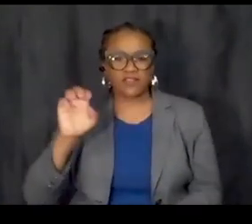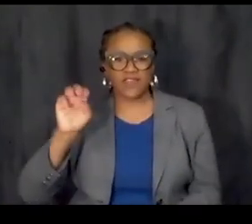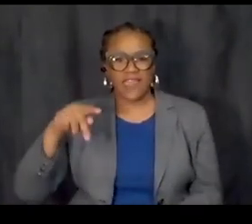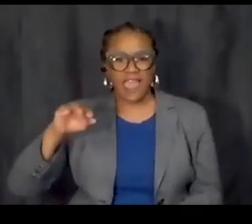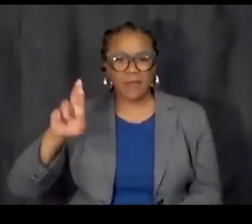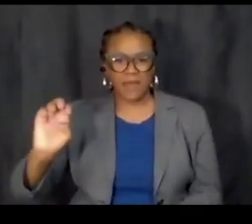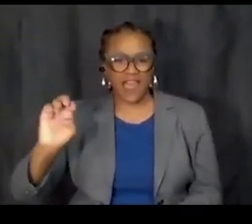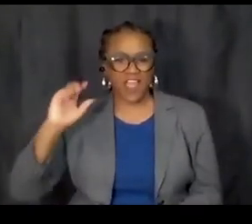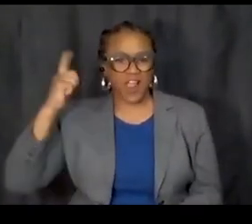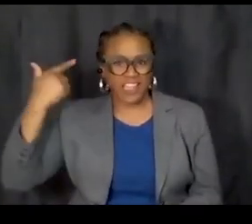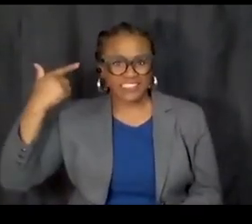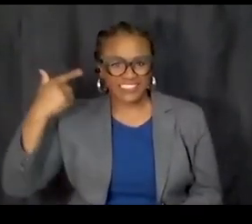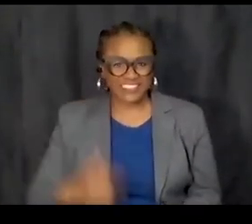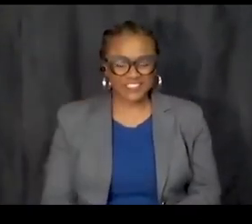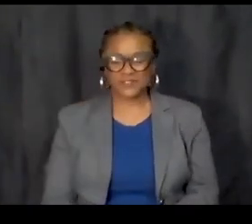London.